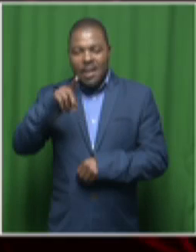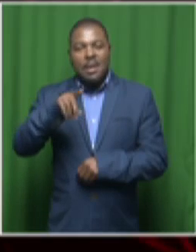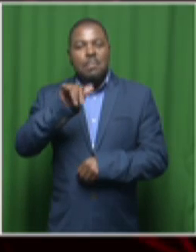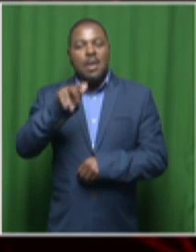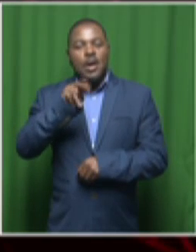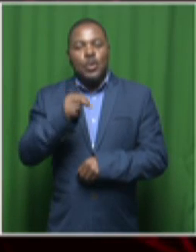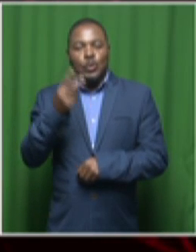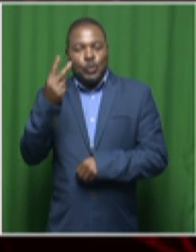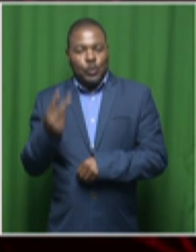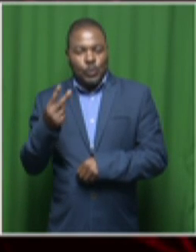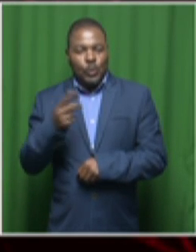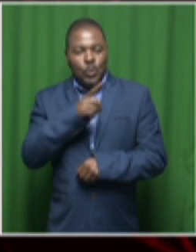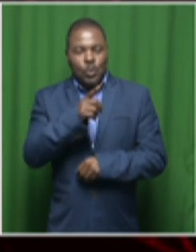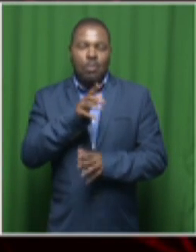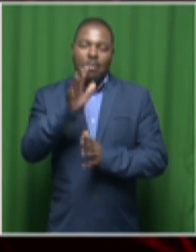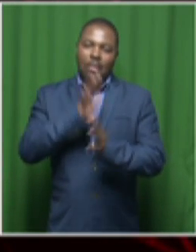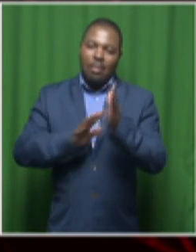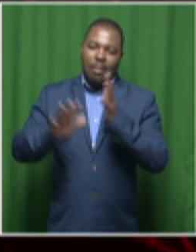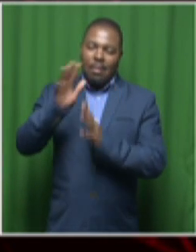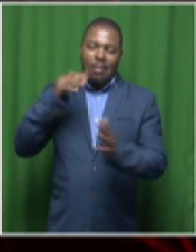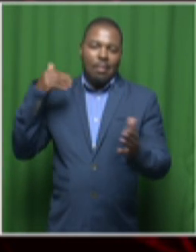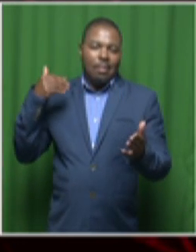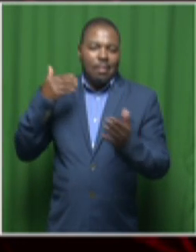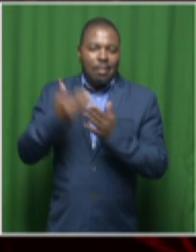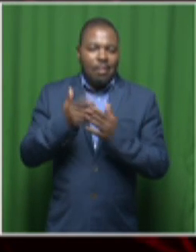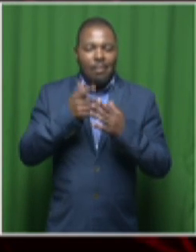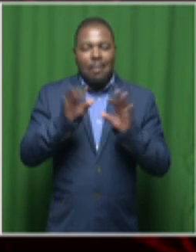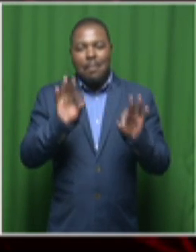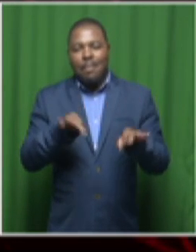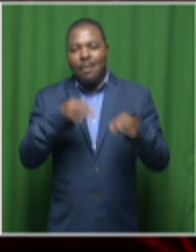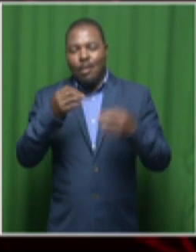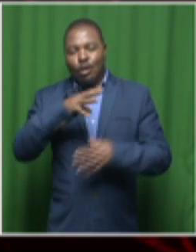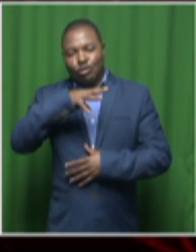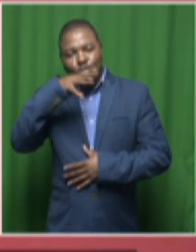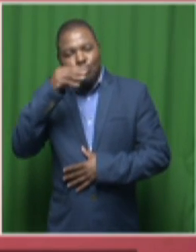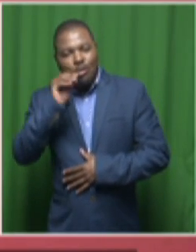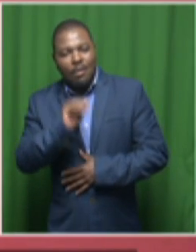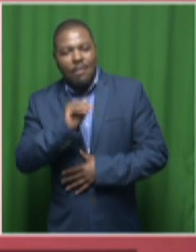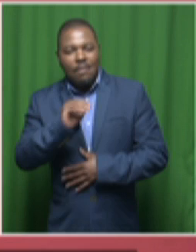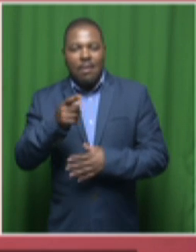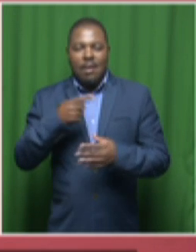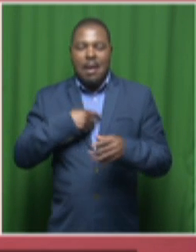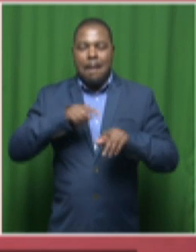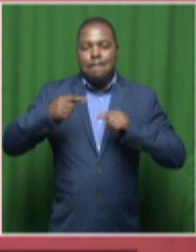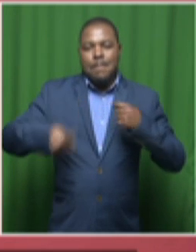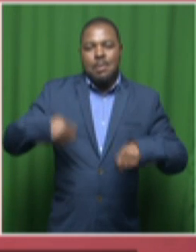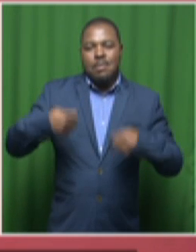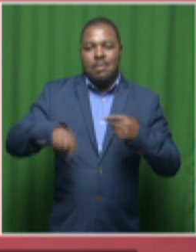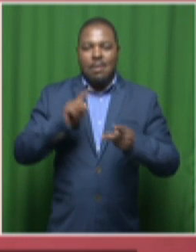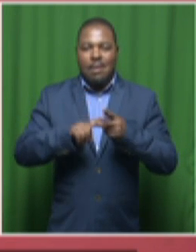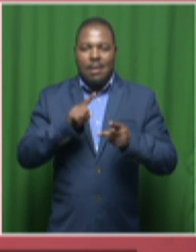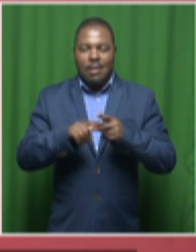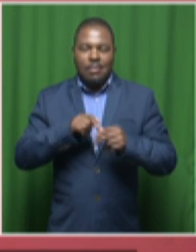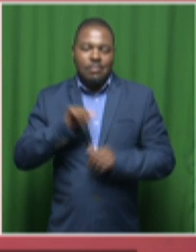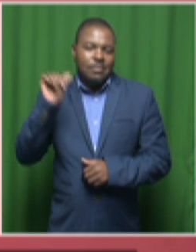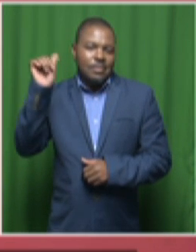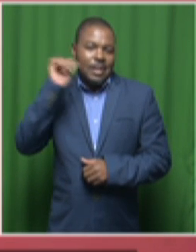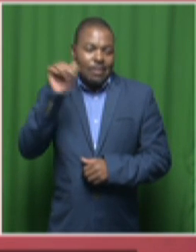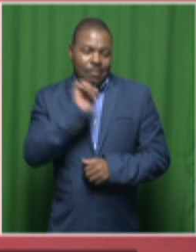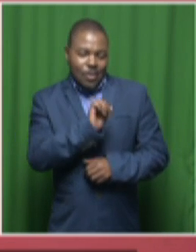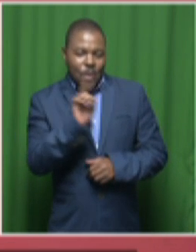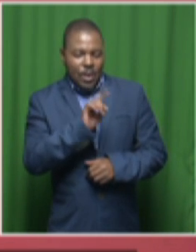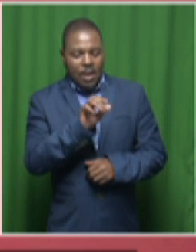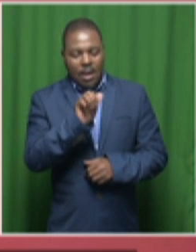takes listeners on a musical journey filled with soulful melodies, infectious beats, and of course, the mesmerising sounds of